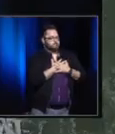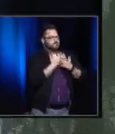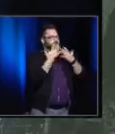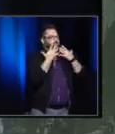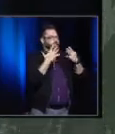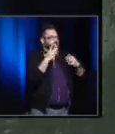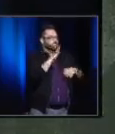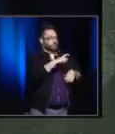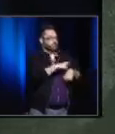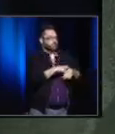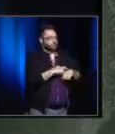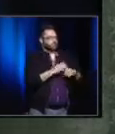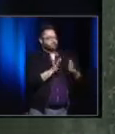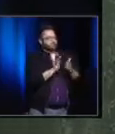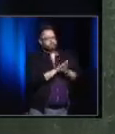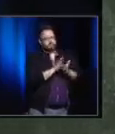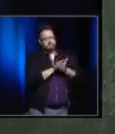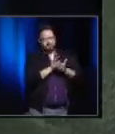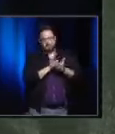so much.